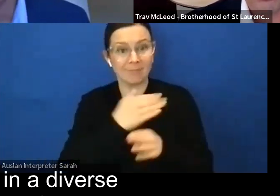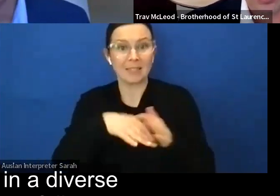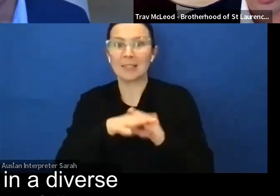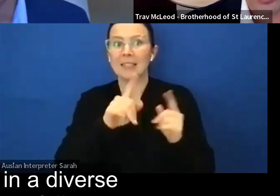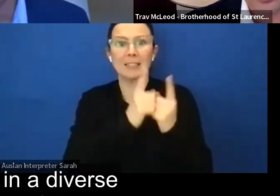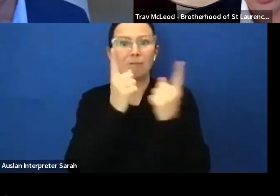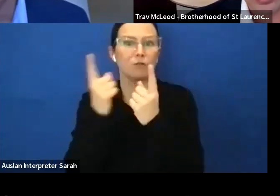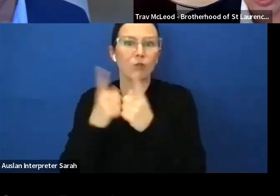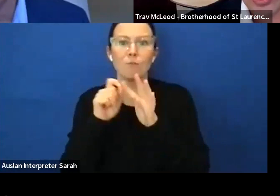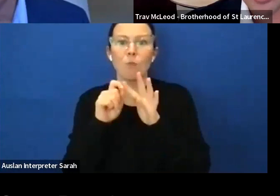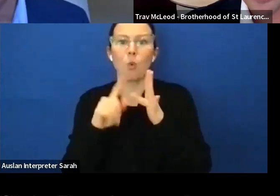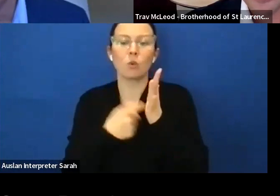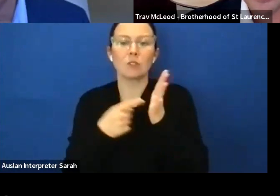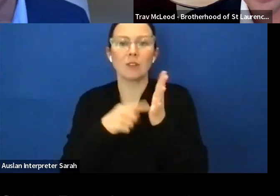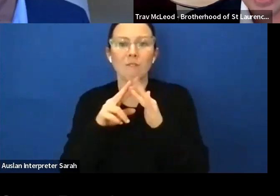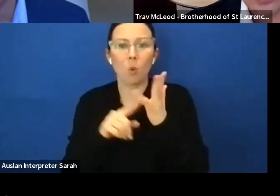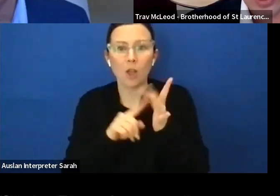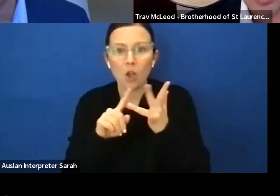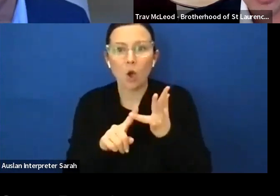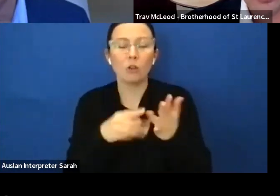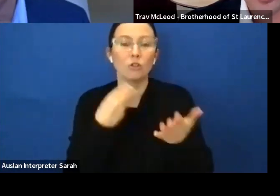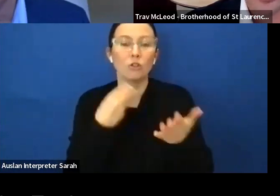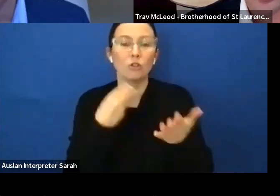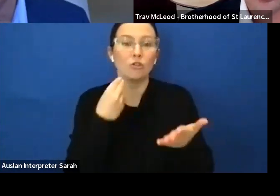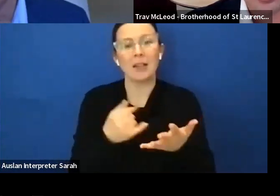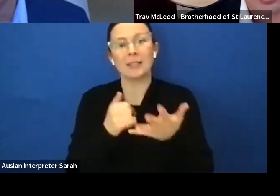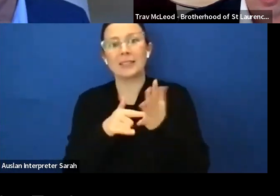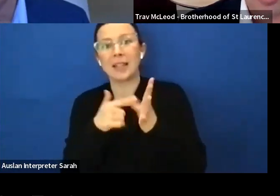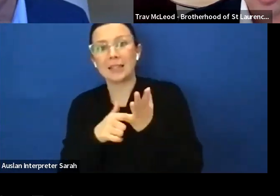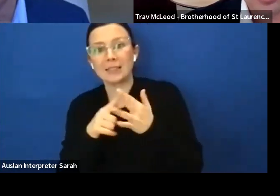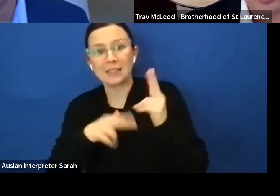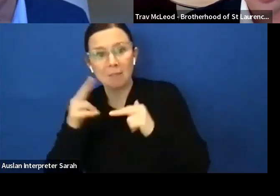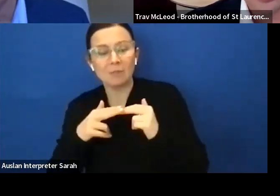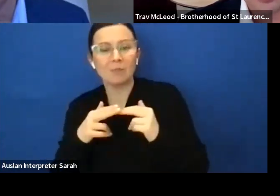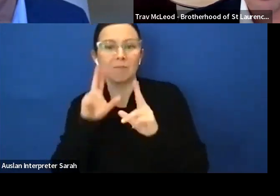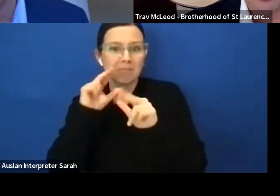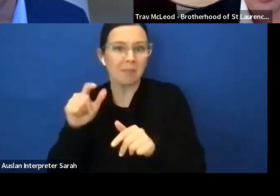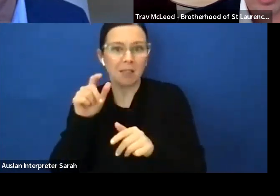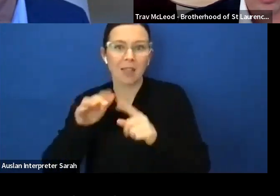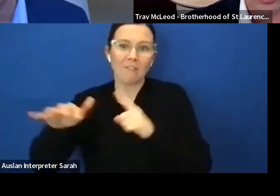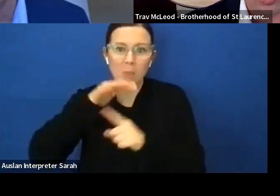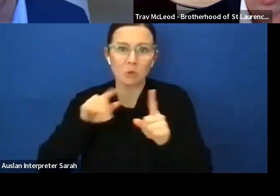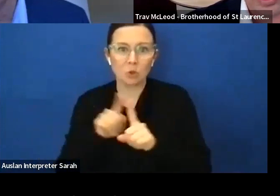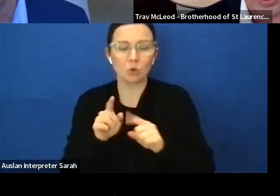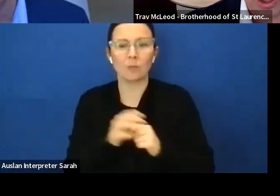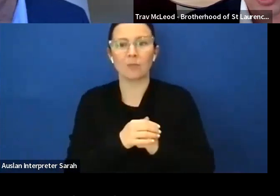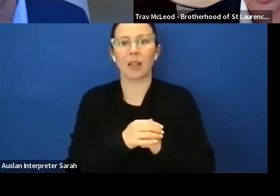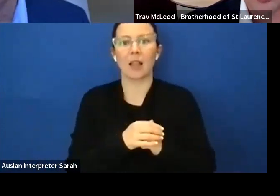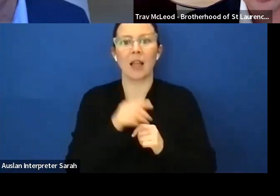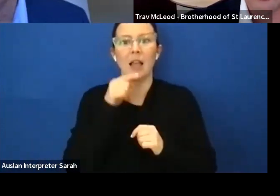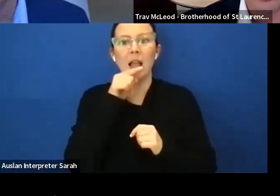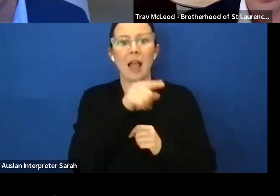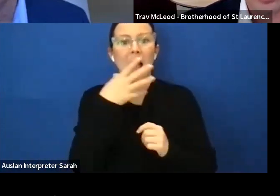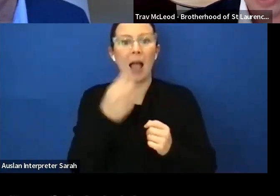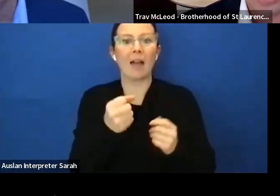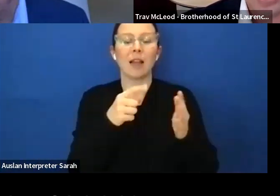of portfolios, including Treasury, State Development, Education and the Environment. He holds law and economics